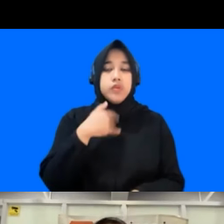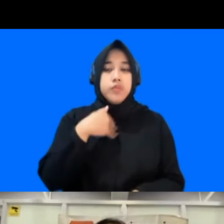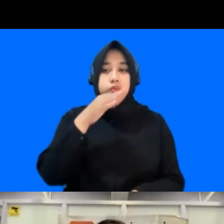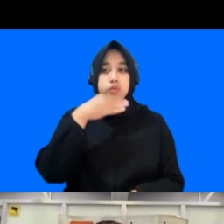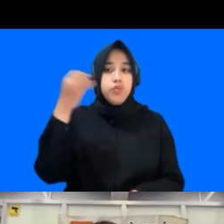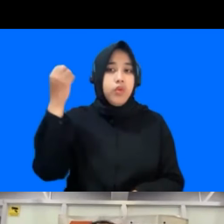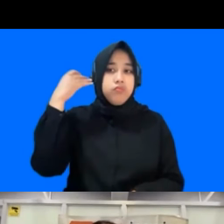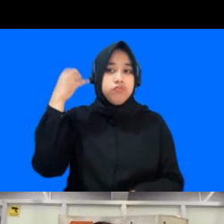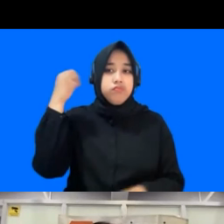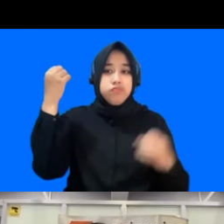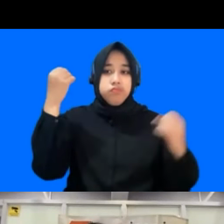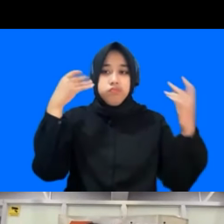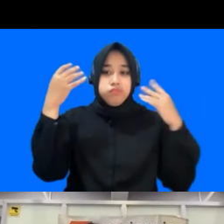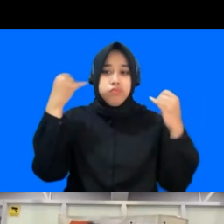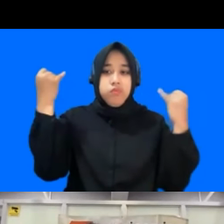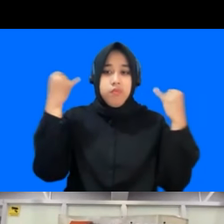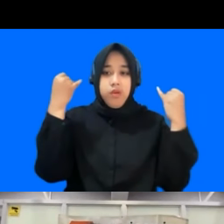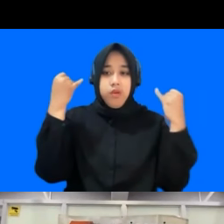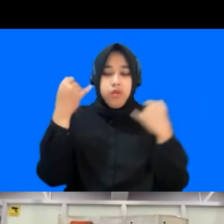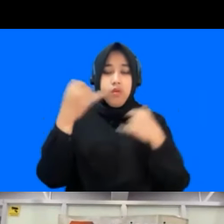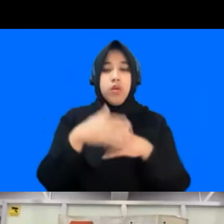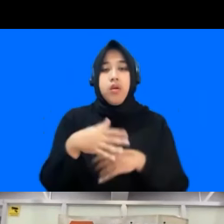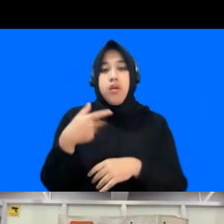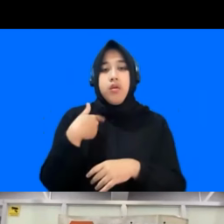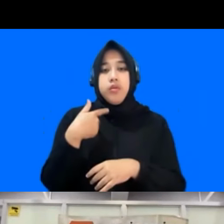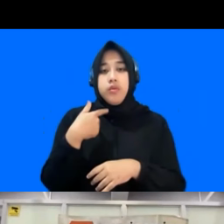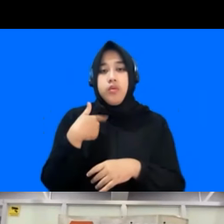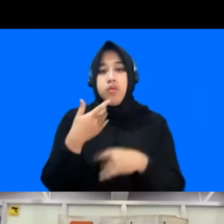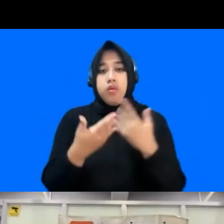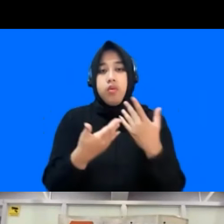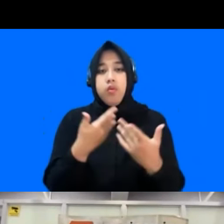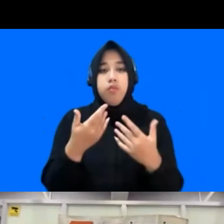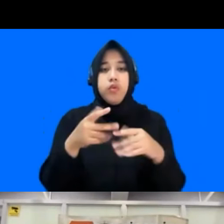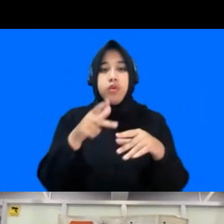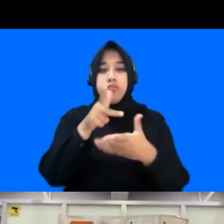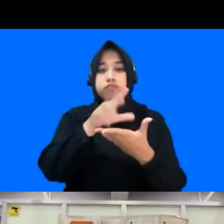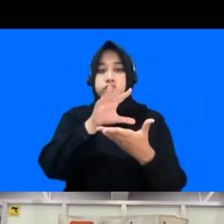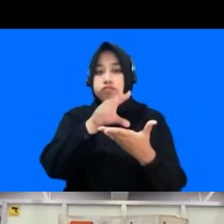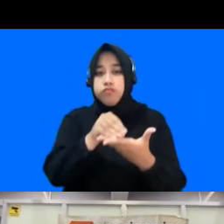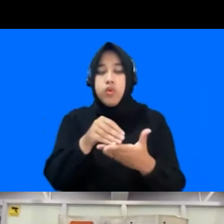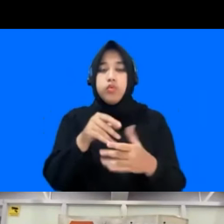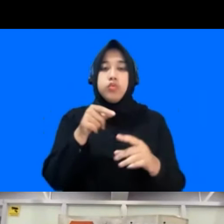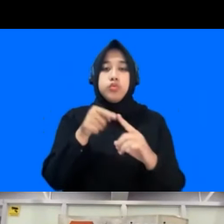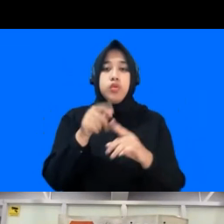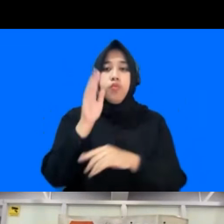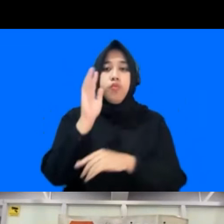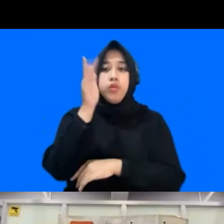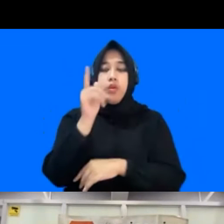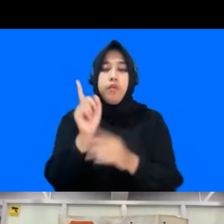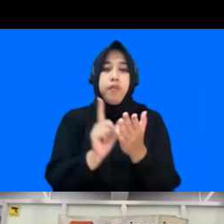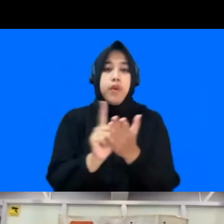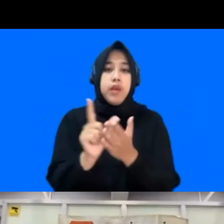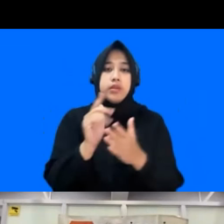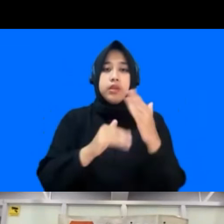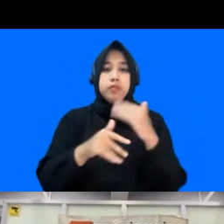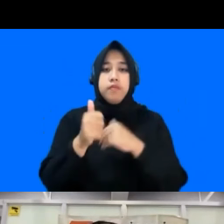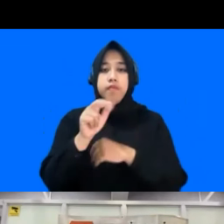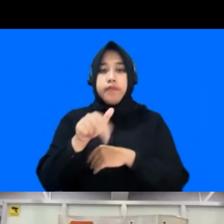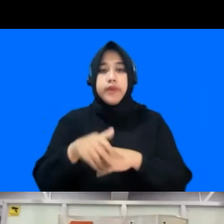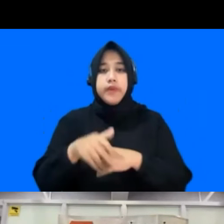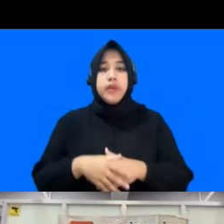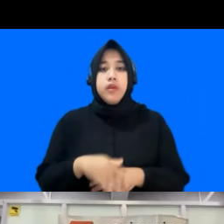in and out a bit. Perhaps maybe going off video just for the presentation, and then for the discussion you could come back on.